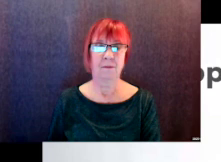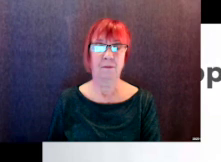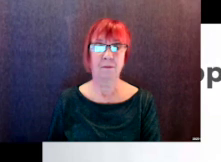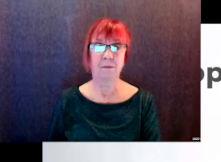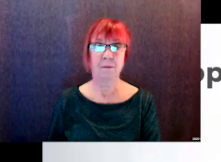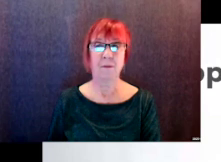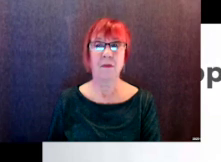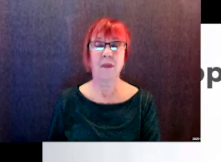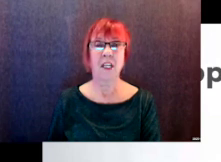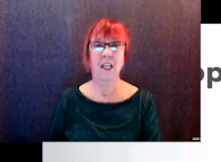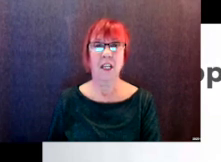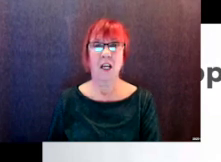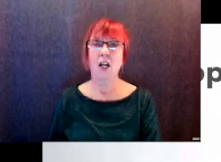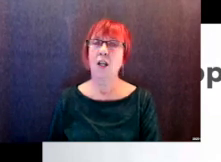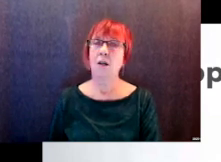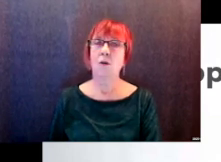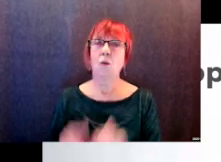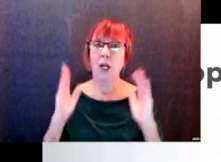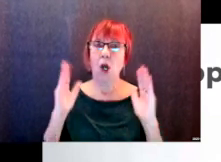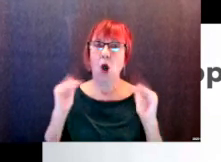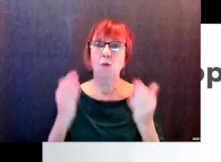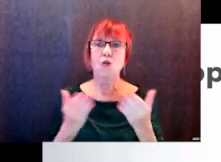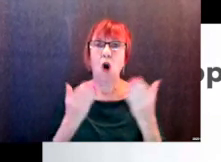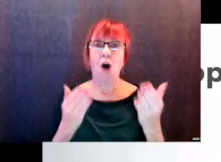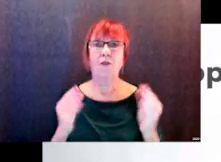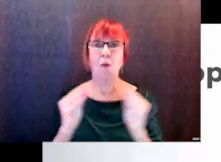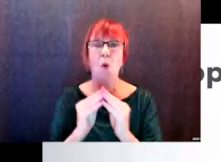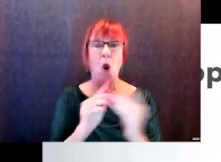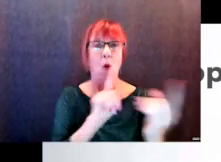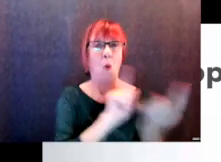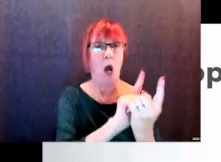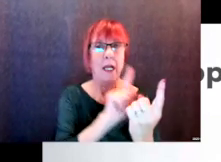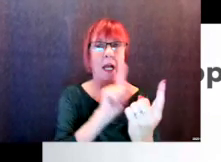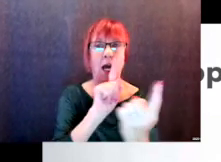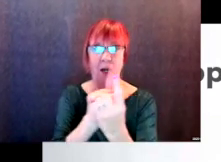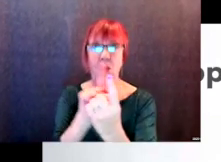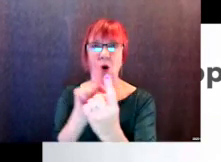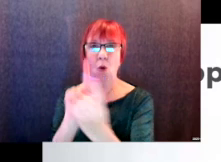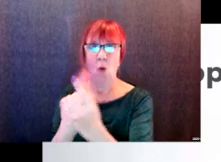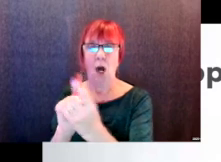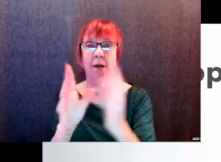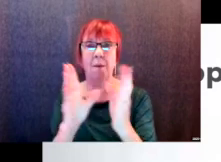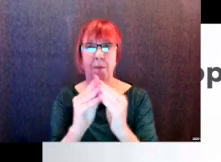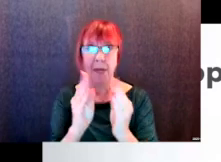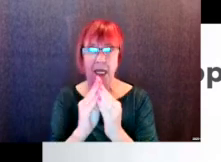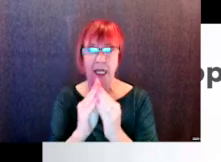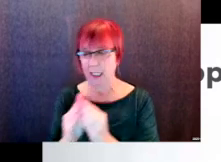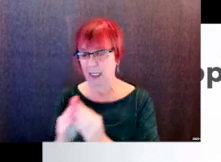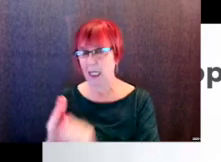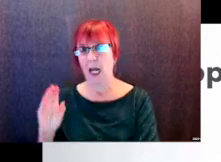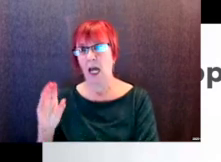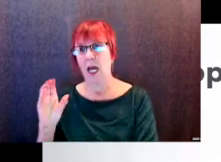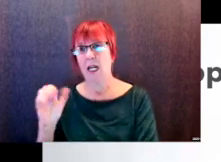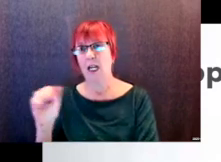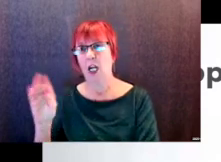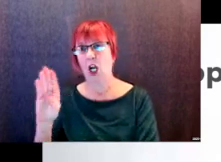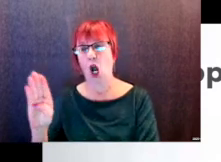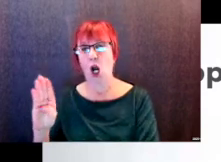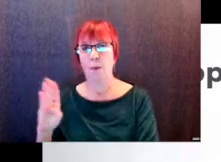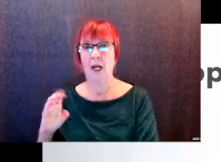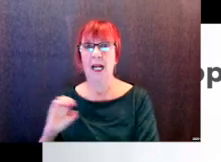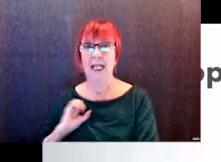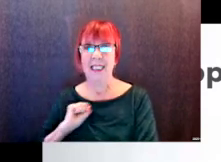these meetings and report them out to the public or to report them out at our public